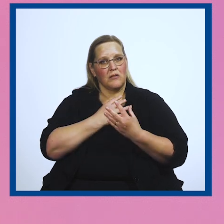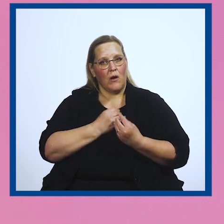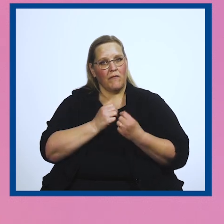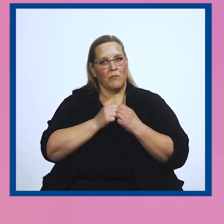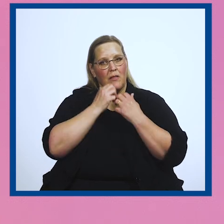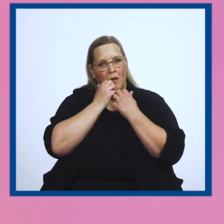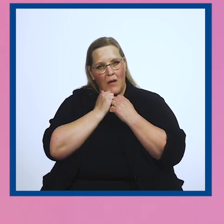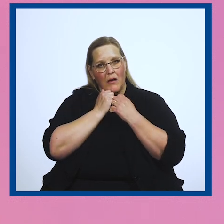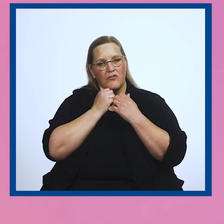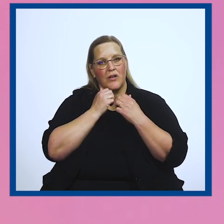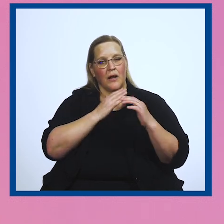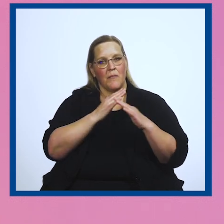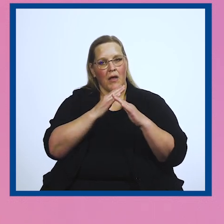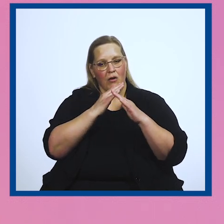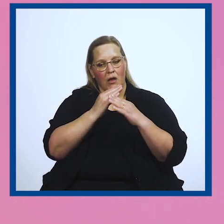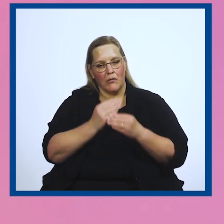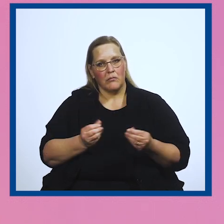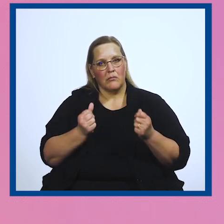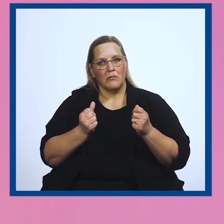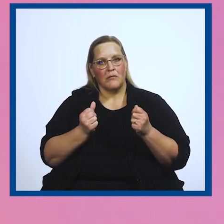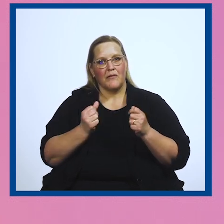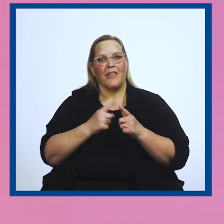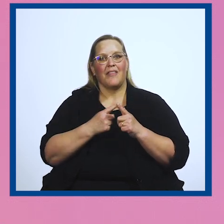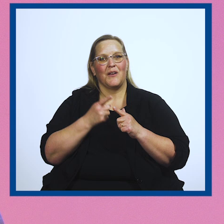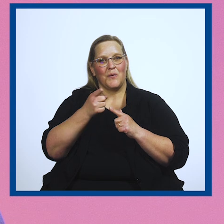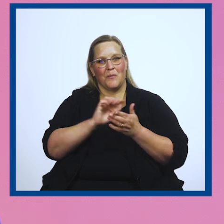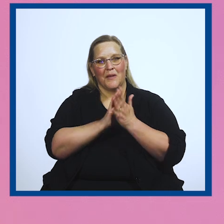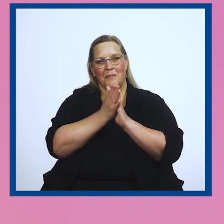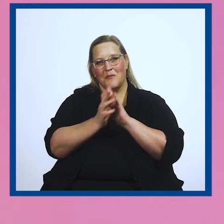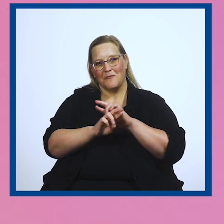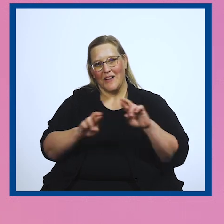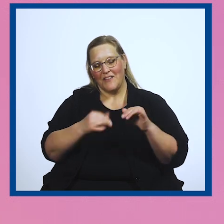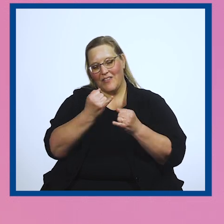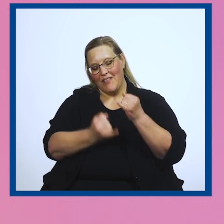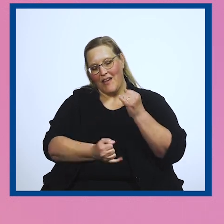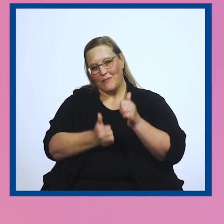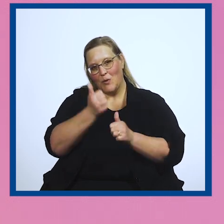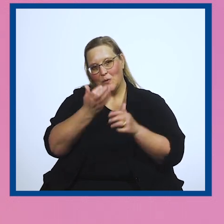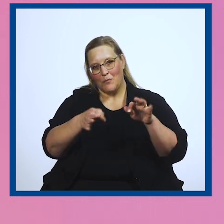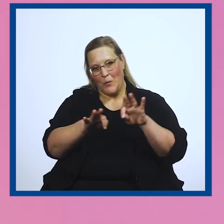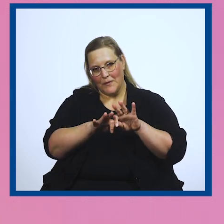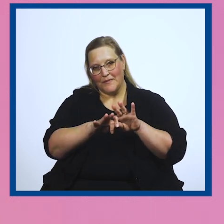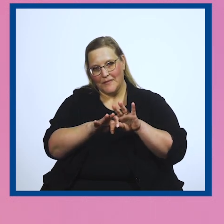with compassion and barriers begin to fall, then you become ready for the last and most important one.